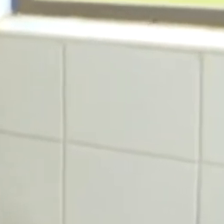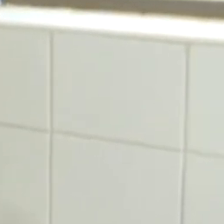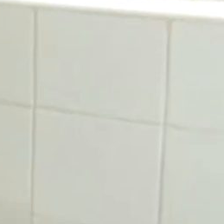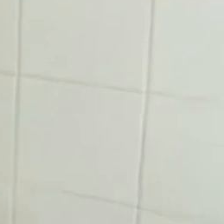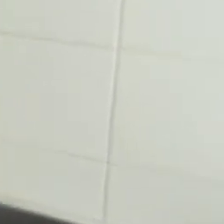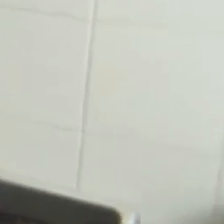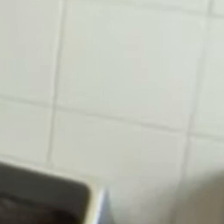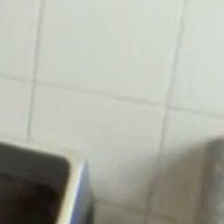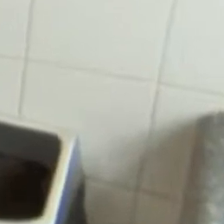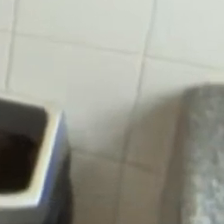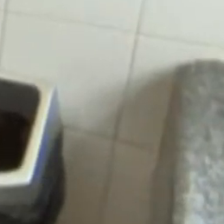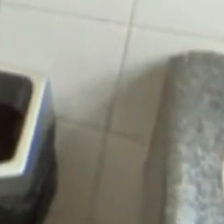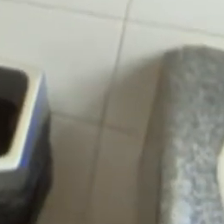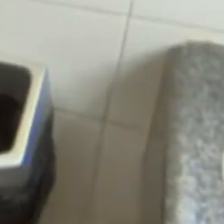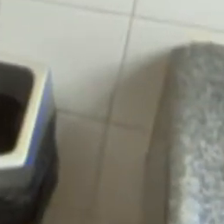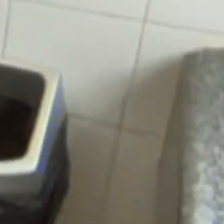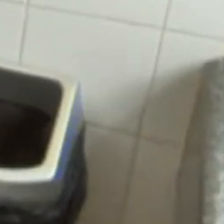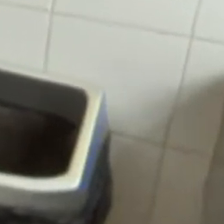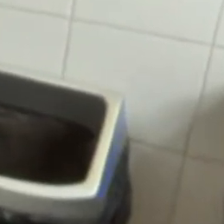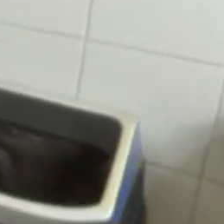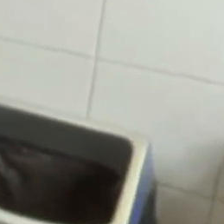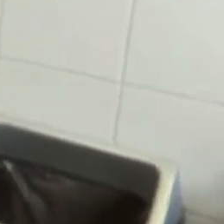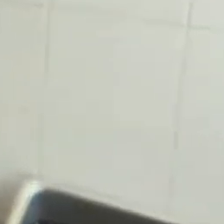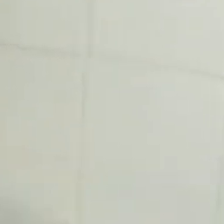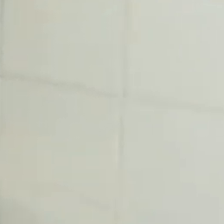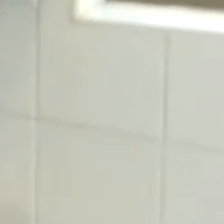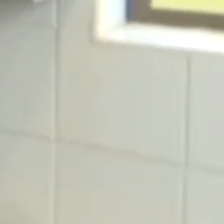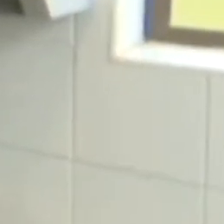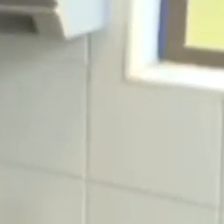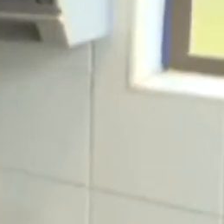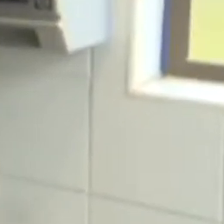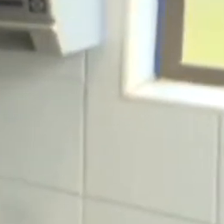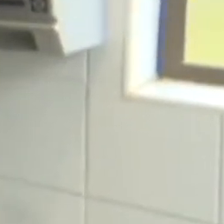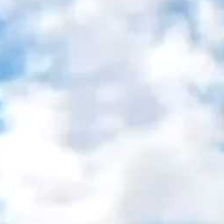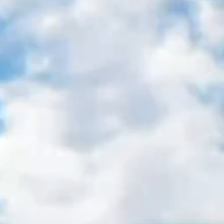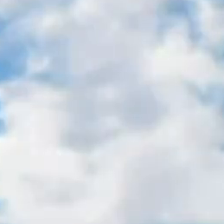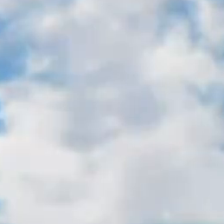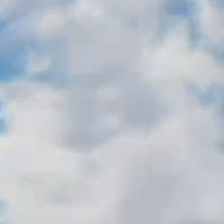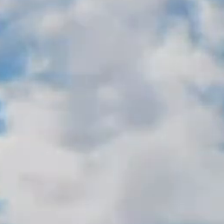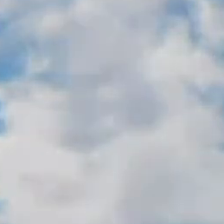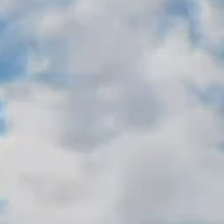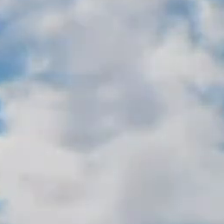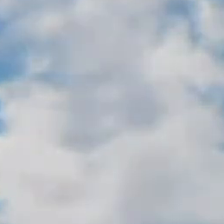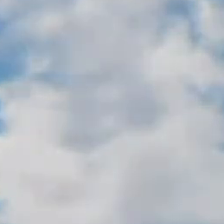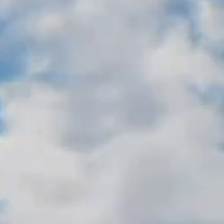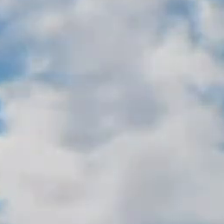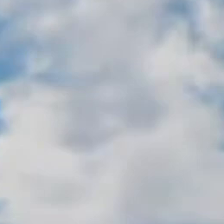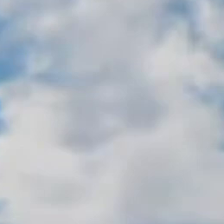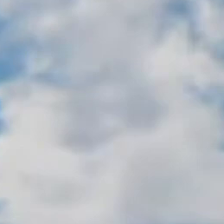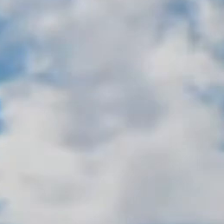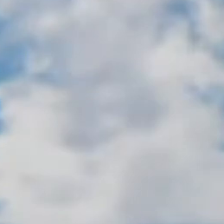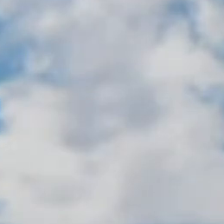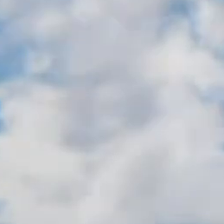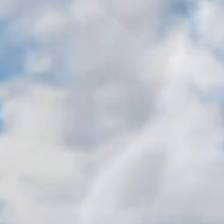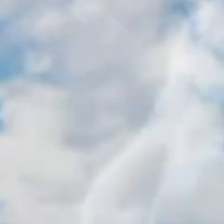we-coronavirus. Kuhloba kwami yimpilo yami. Siyabonga.